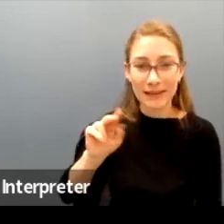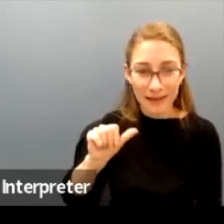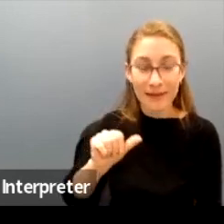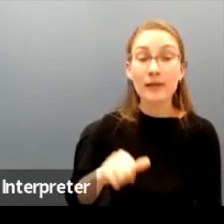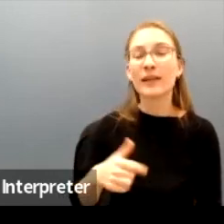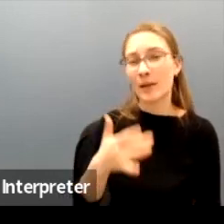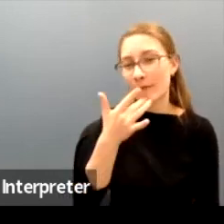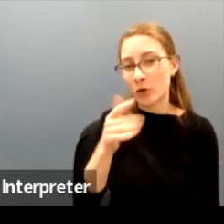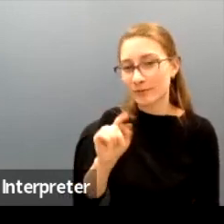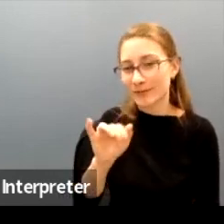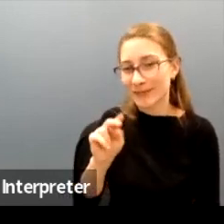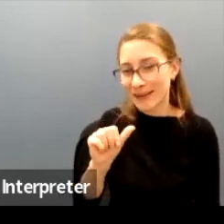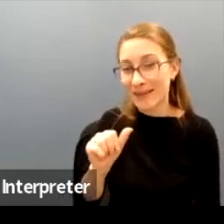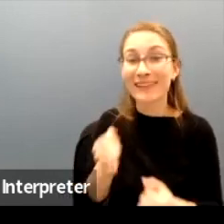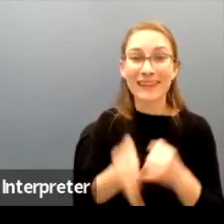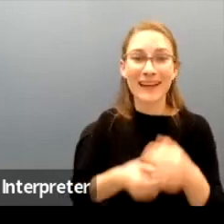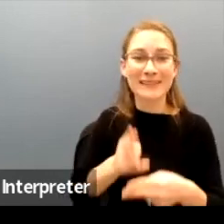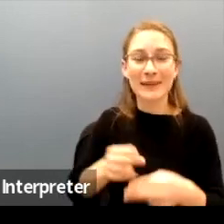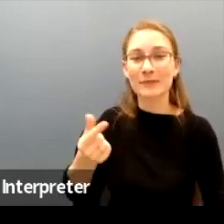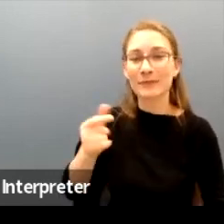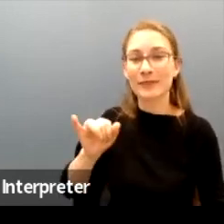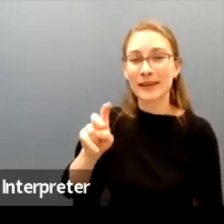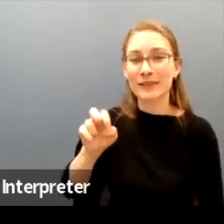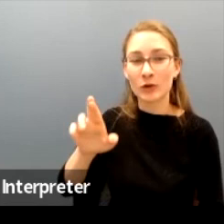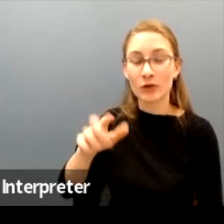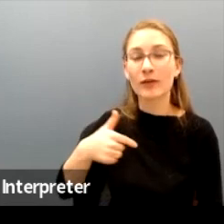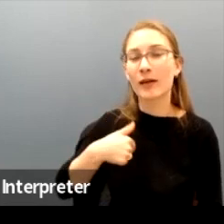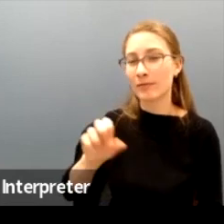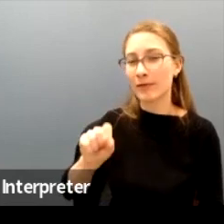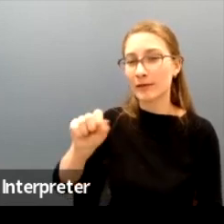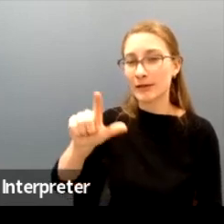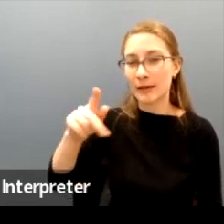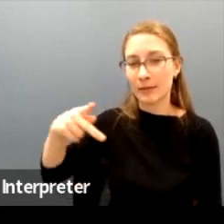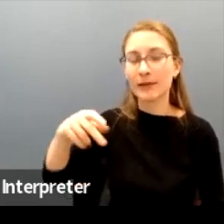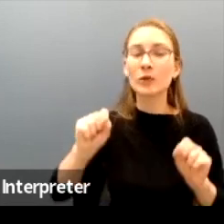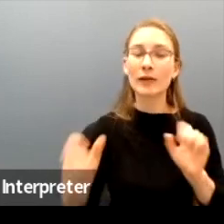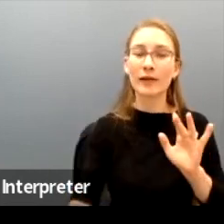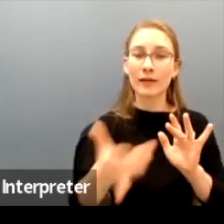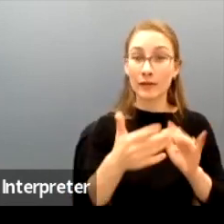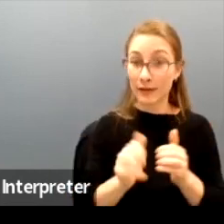and language pathologist, and you can always reach out to me via email at